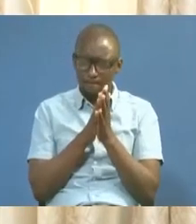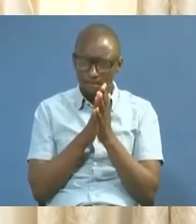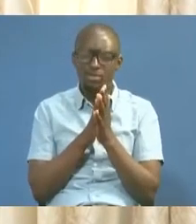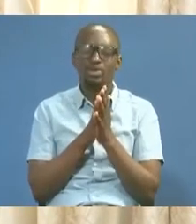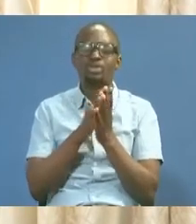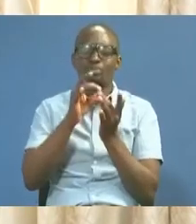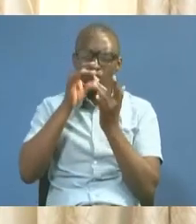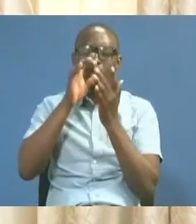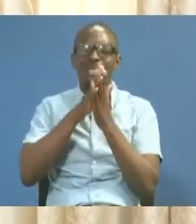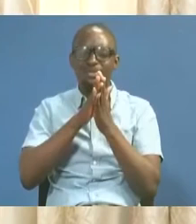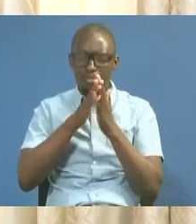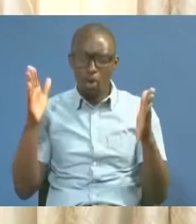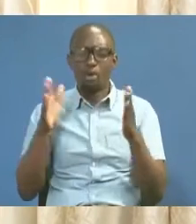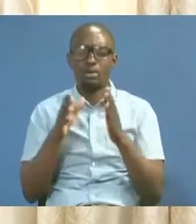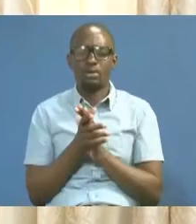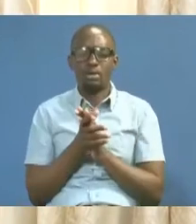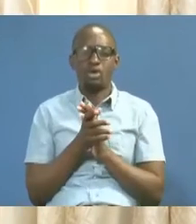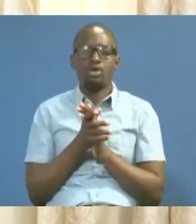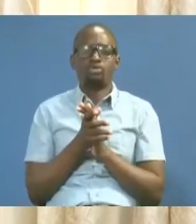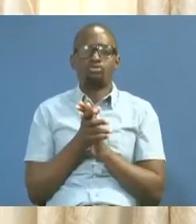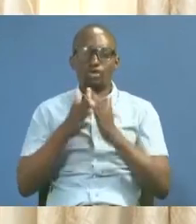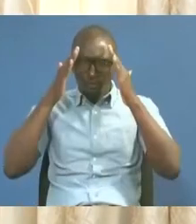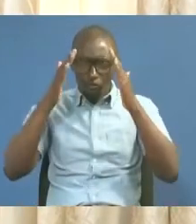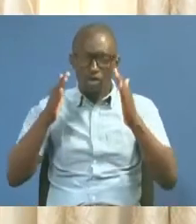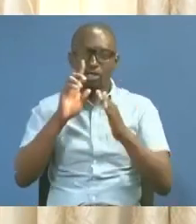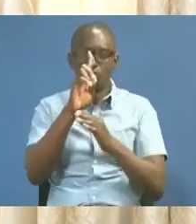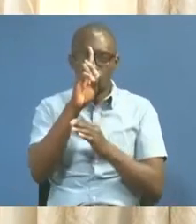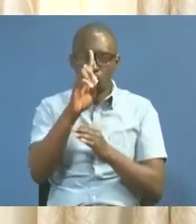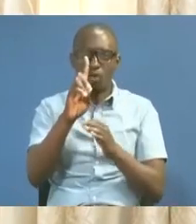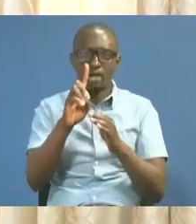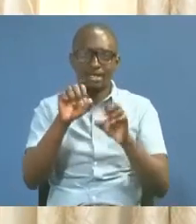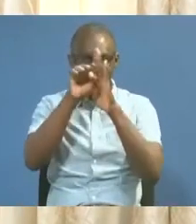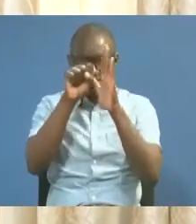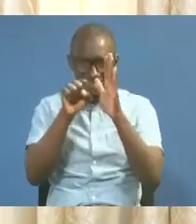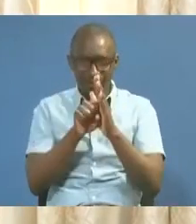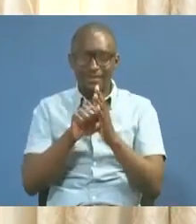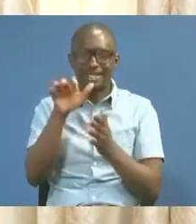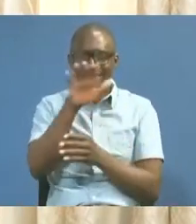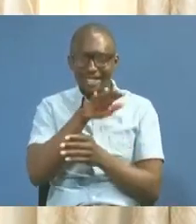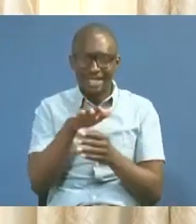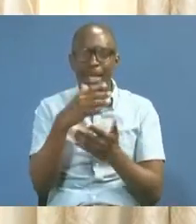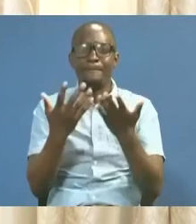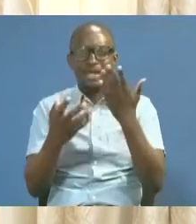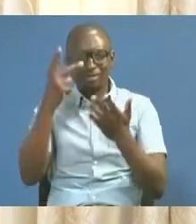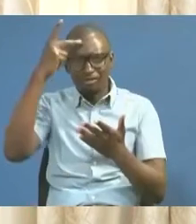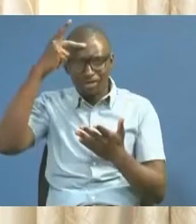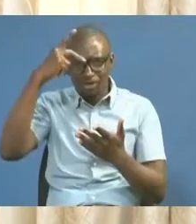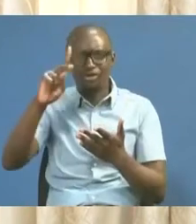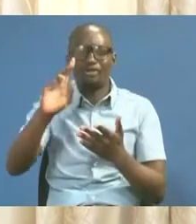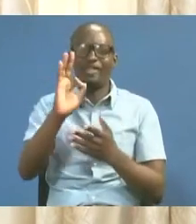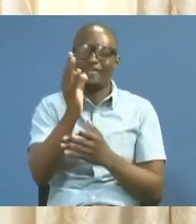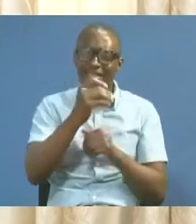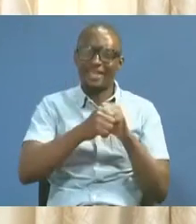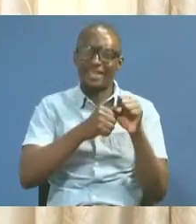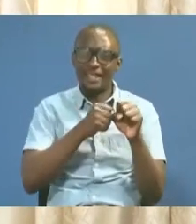specialized because you'll only stick to one subject area. If it's philosophy, you pursue philosophy in your third year